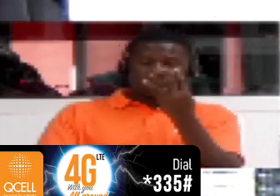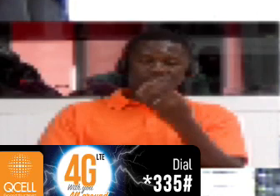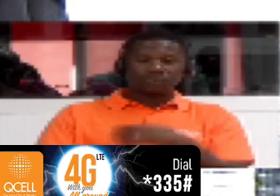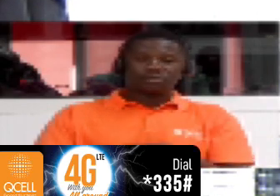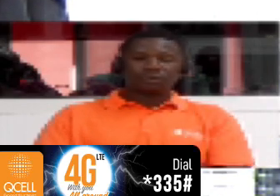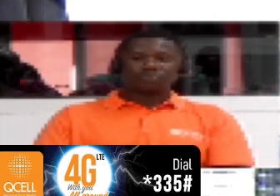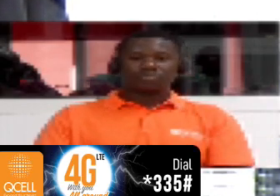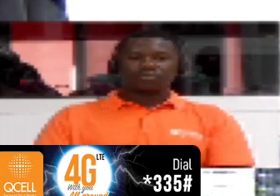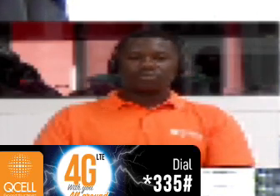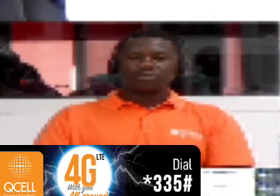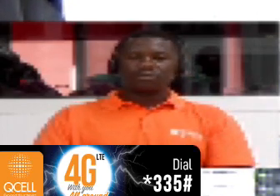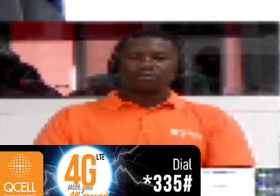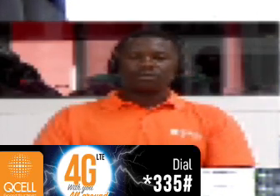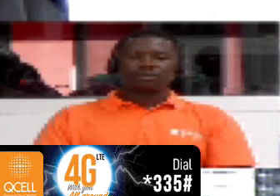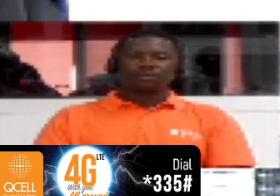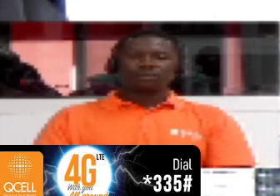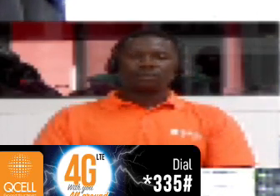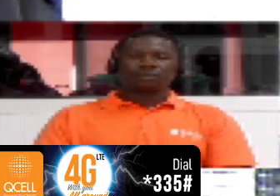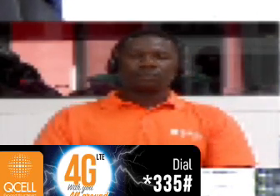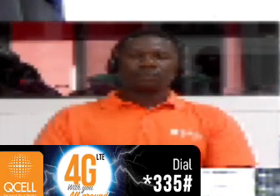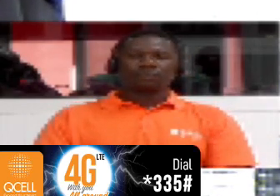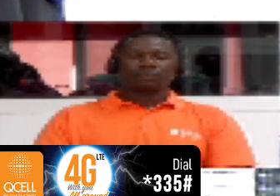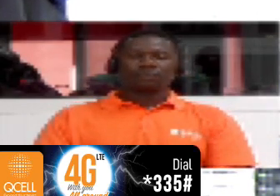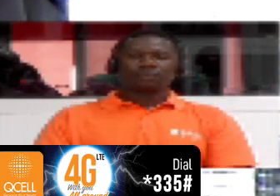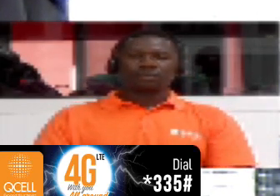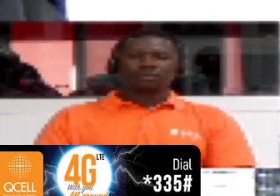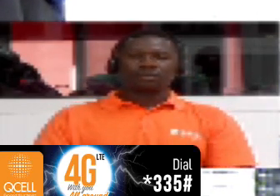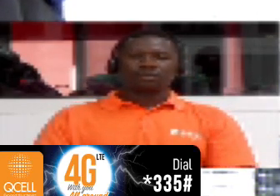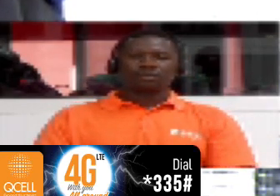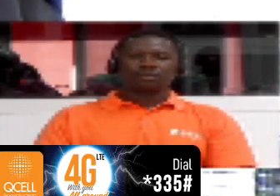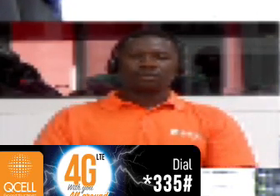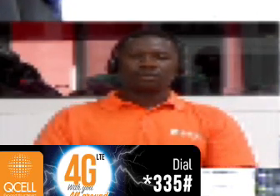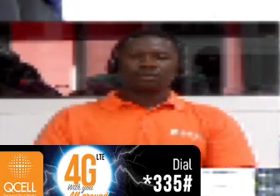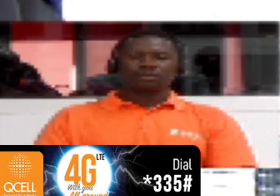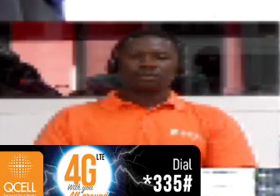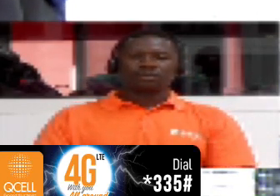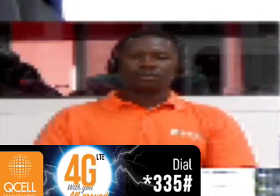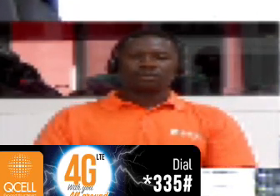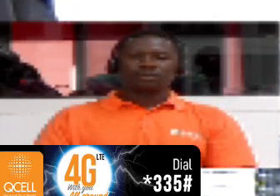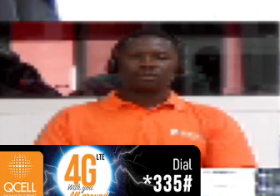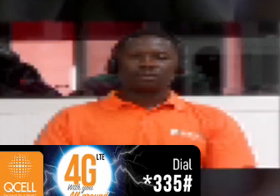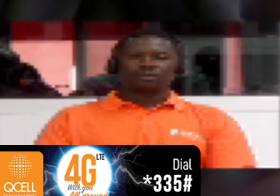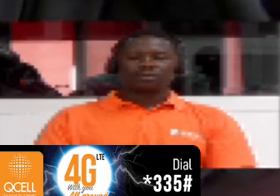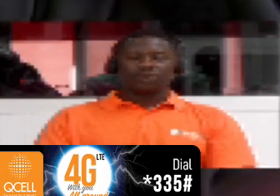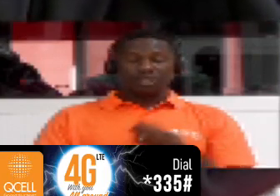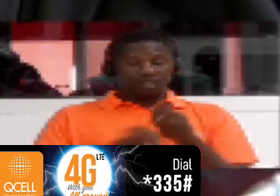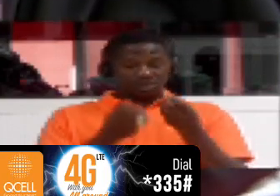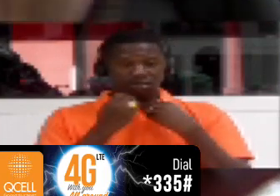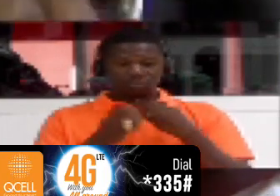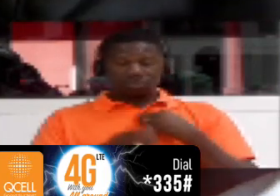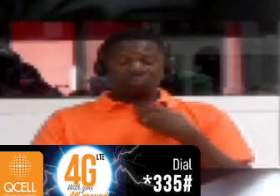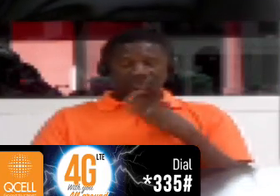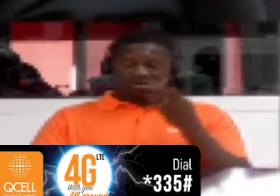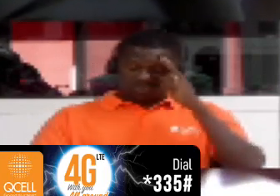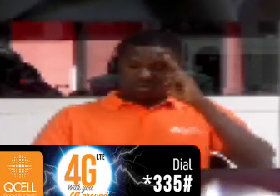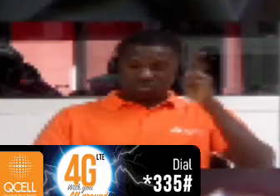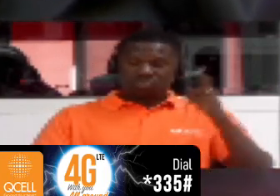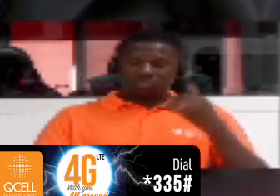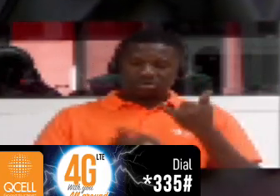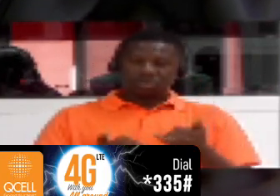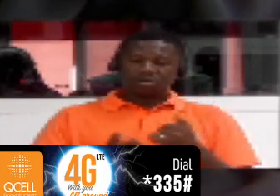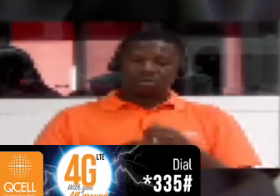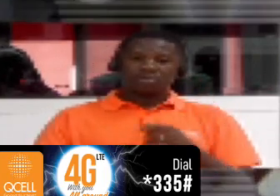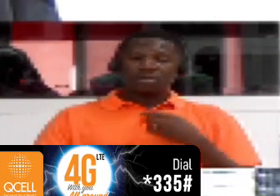ko say gal ko e misono inyanta min dilane man na fonye it is a say anything be call. He said to me you may go home